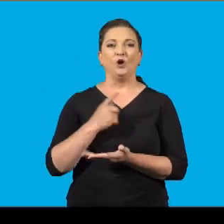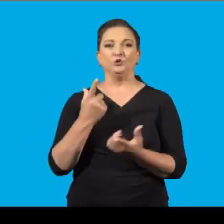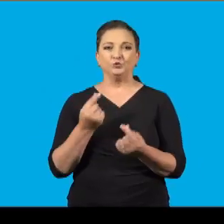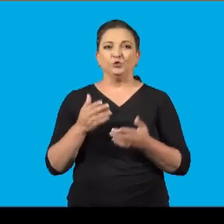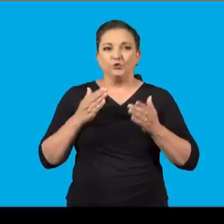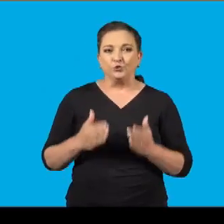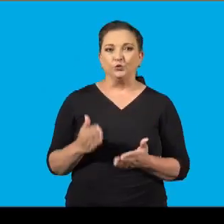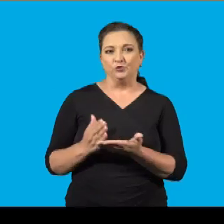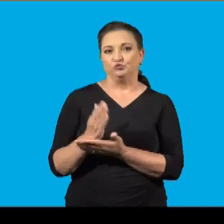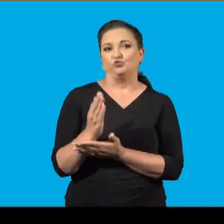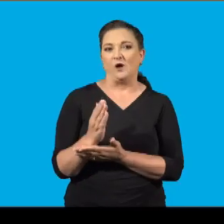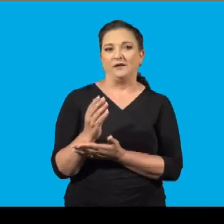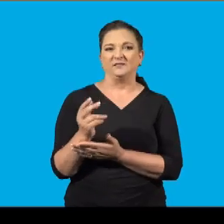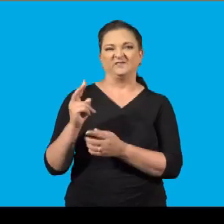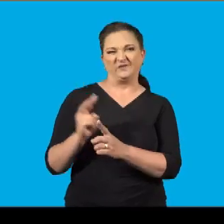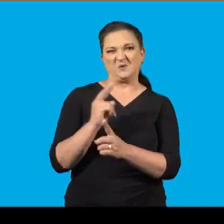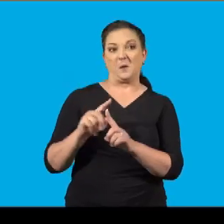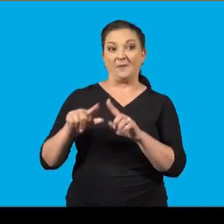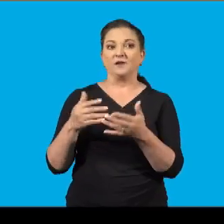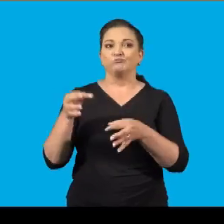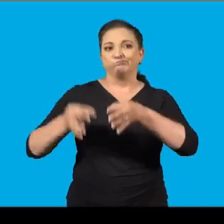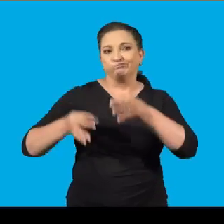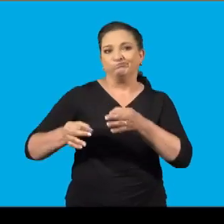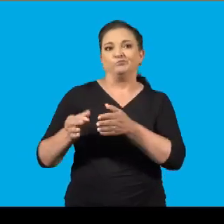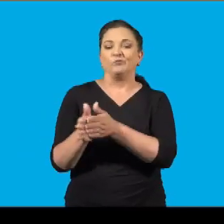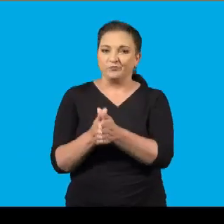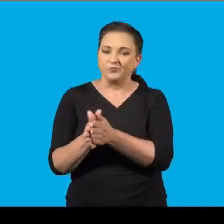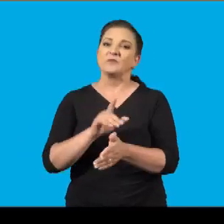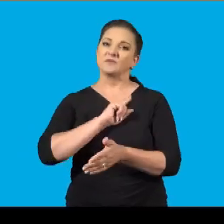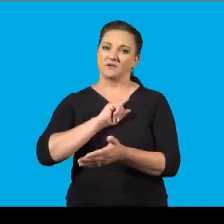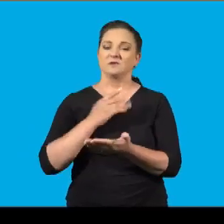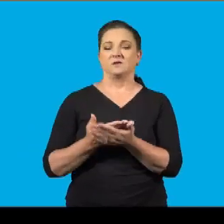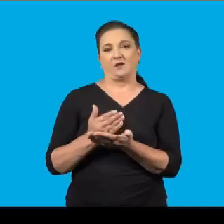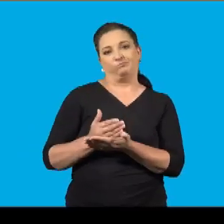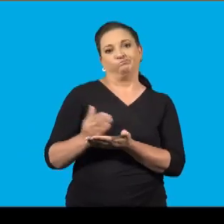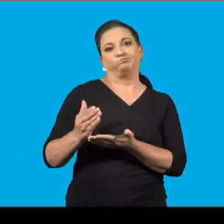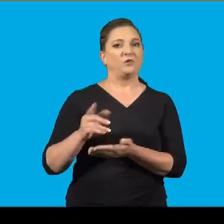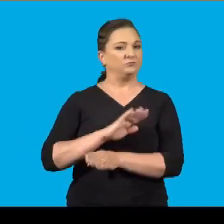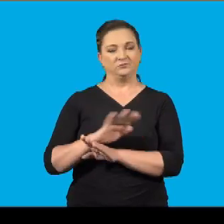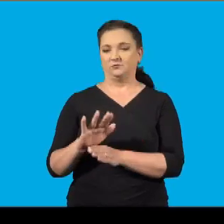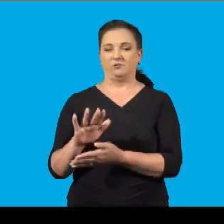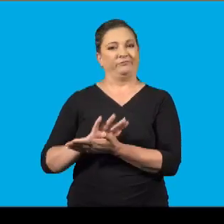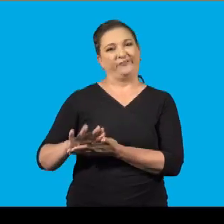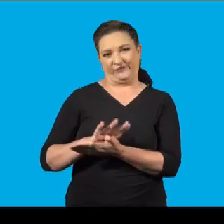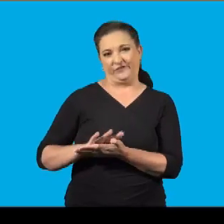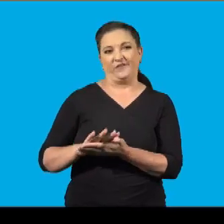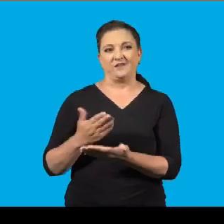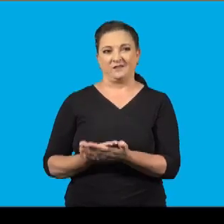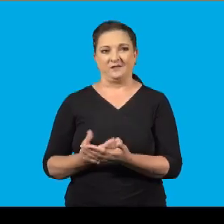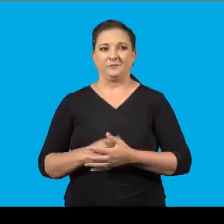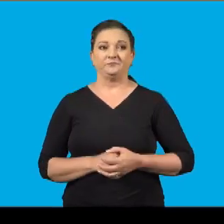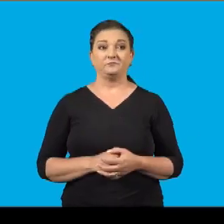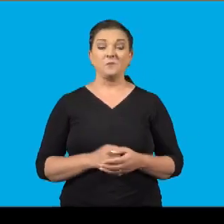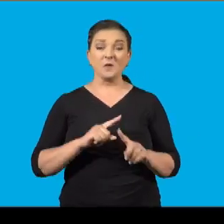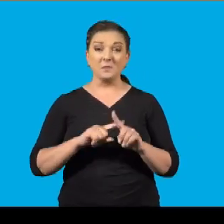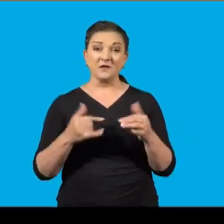that would be proven to have been politically motivated. Now, if you look at both these answers, political motivated or